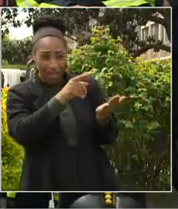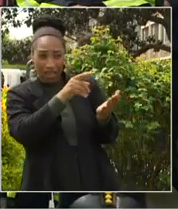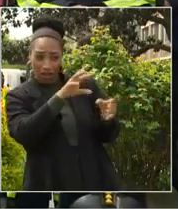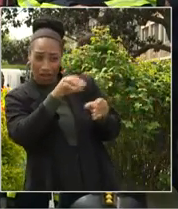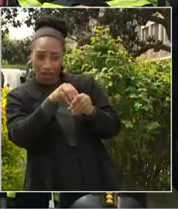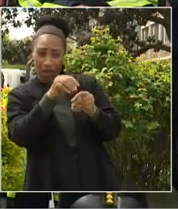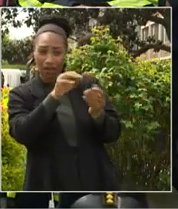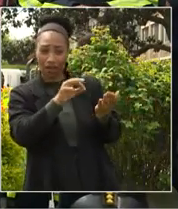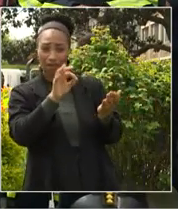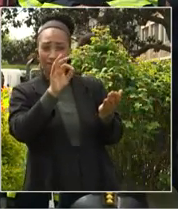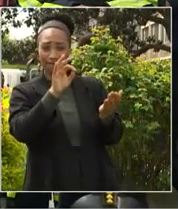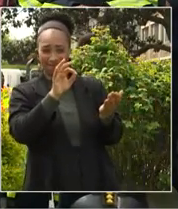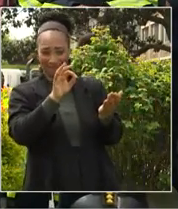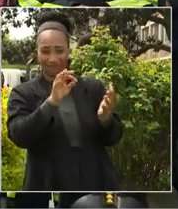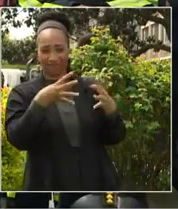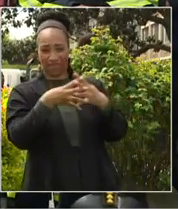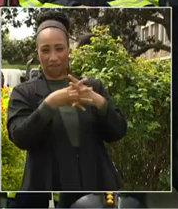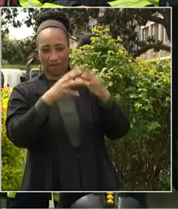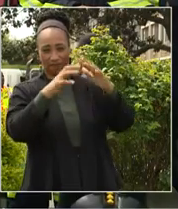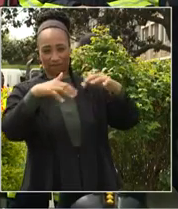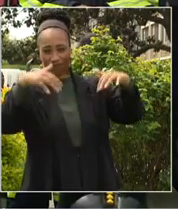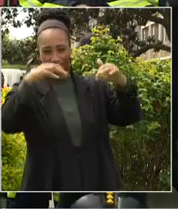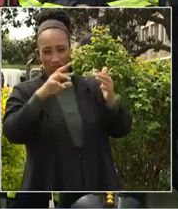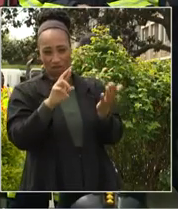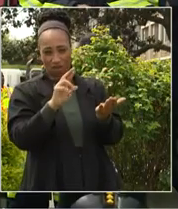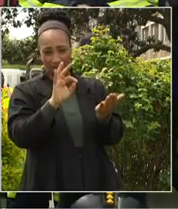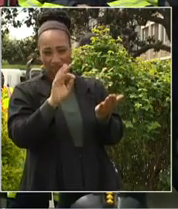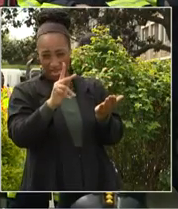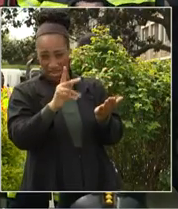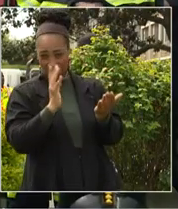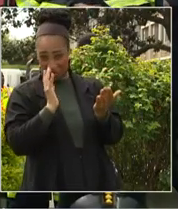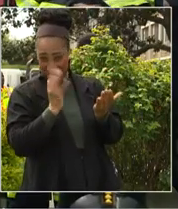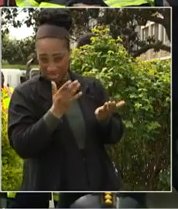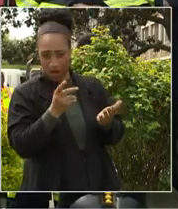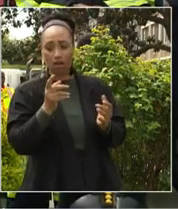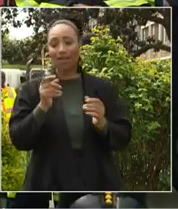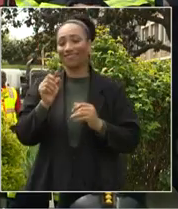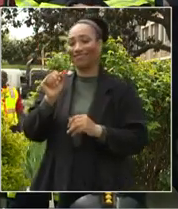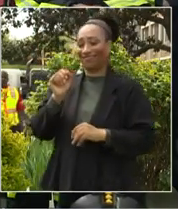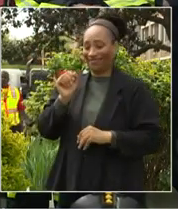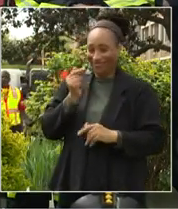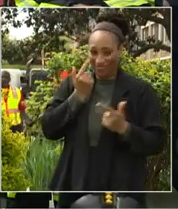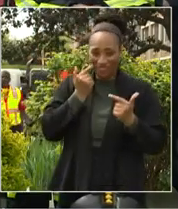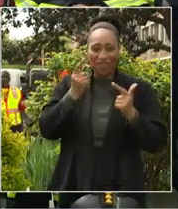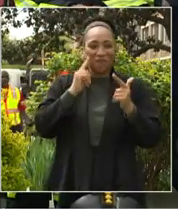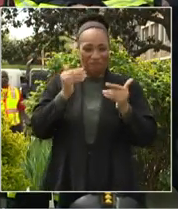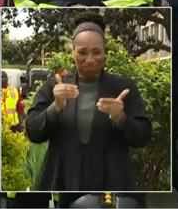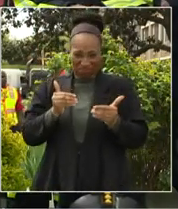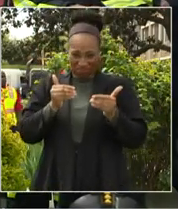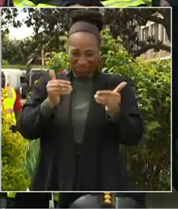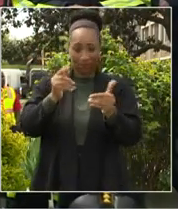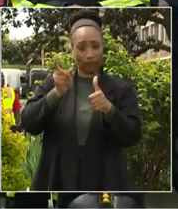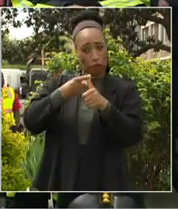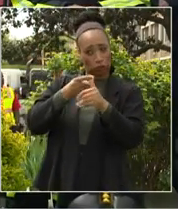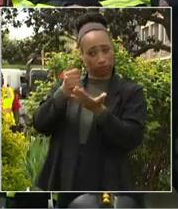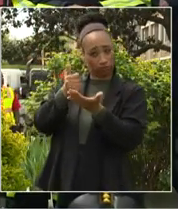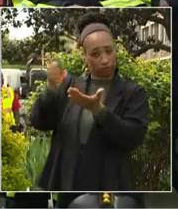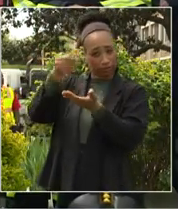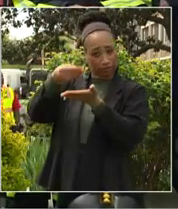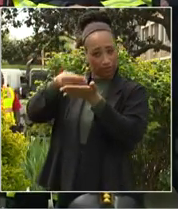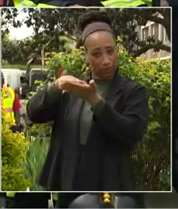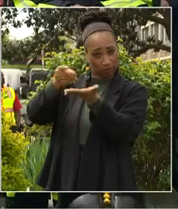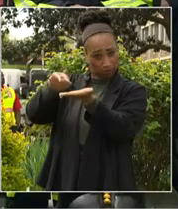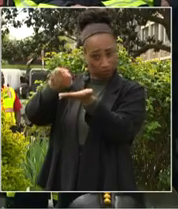we're going to move it forward through our process, which is CFO to council, we'll also be talking about how we can